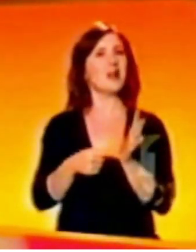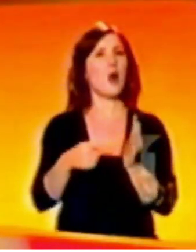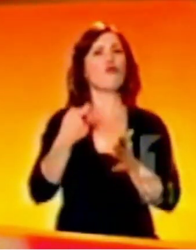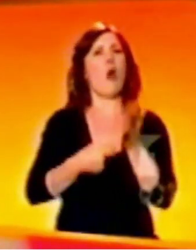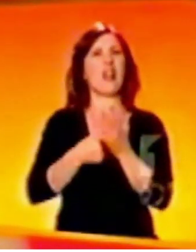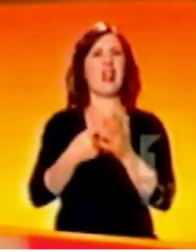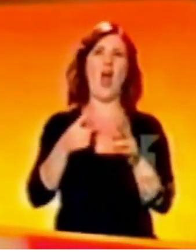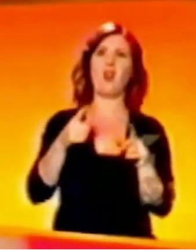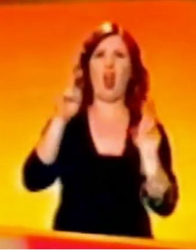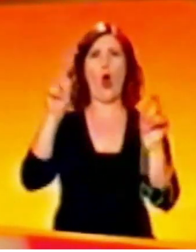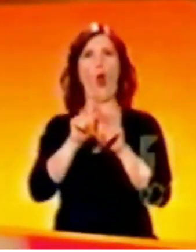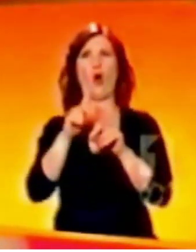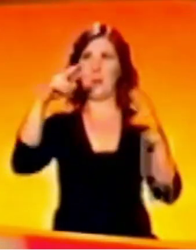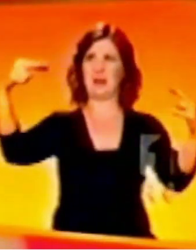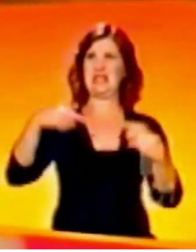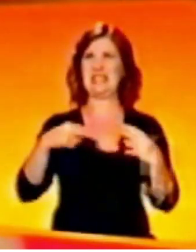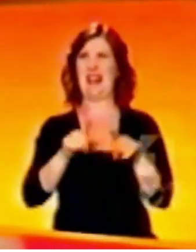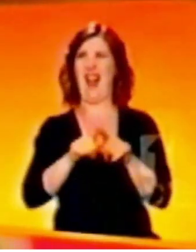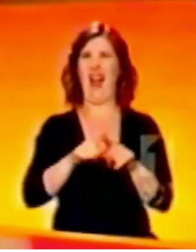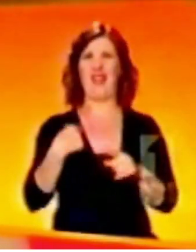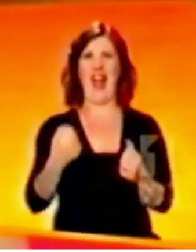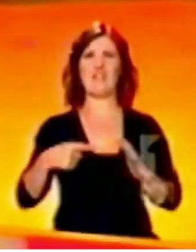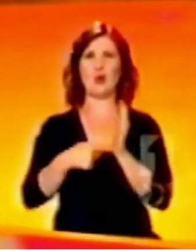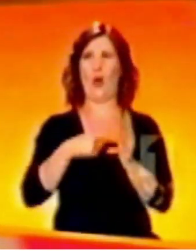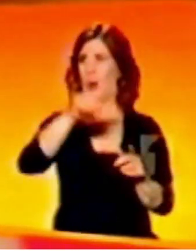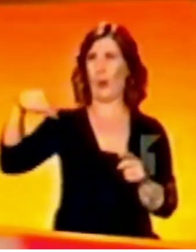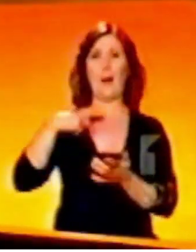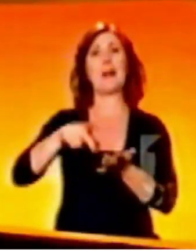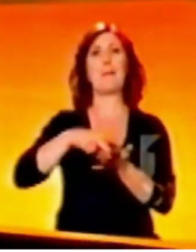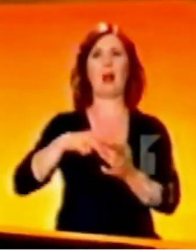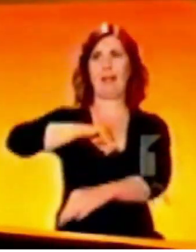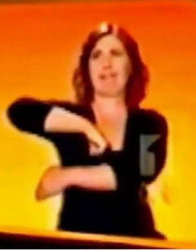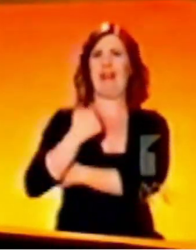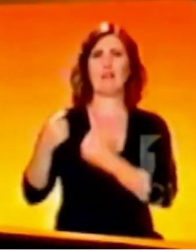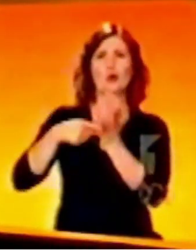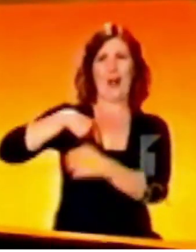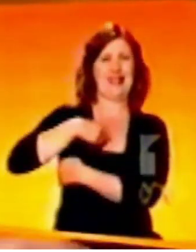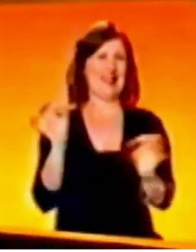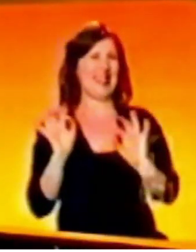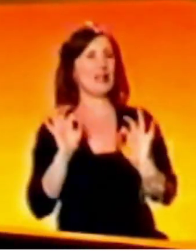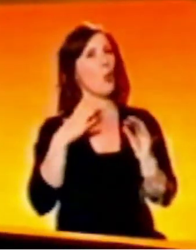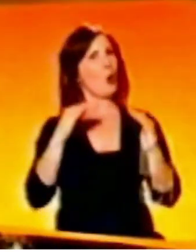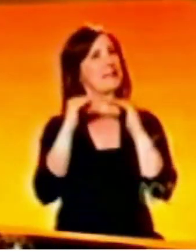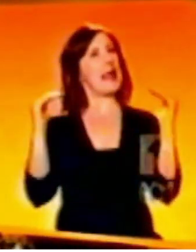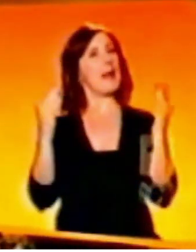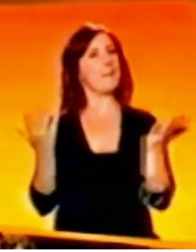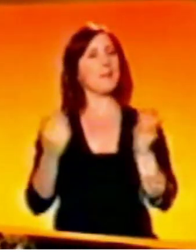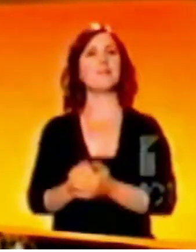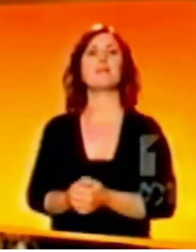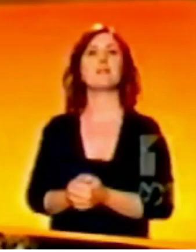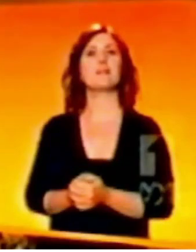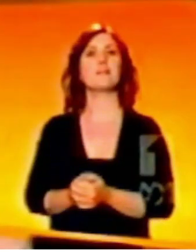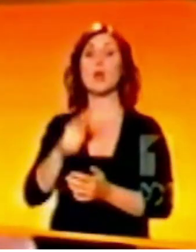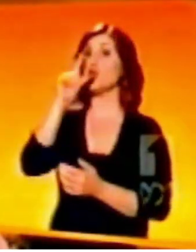with a toilet under my arms, because you, talking at me, don't do that. Sophia? I was curious, is